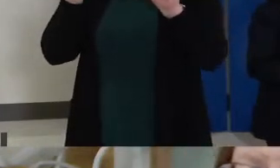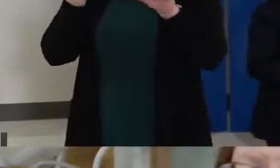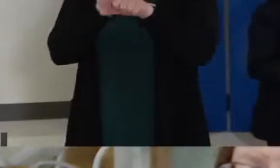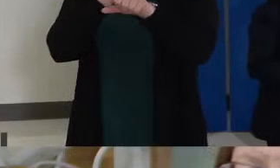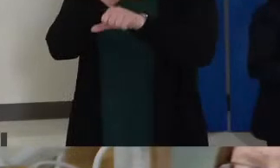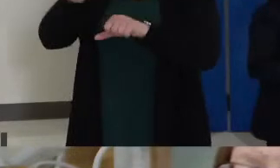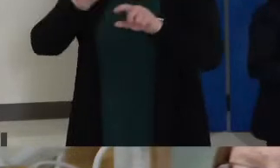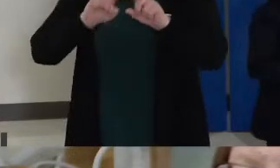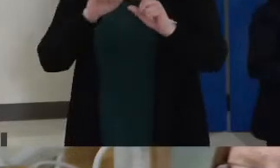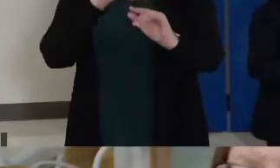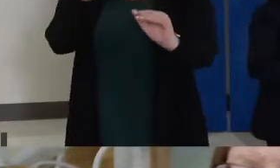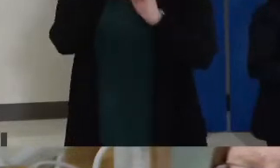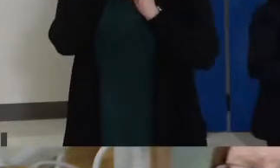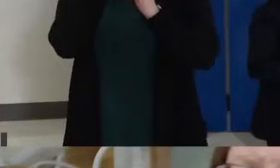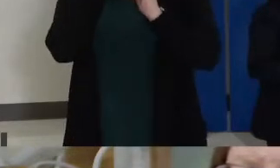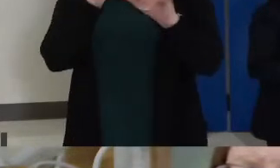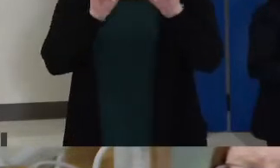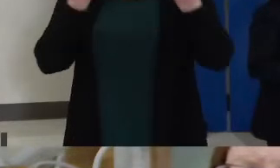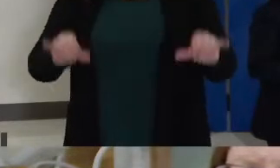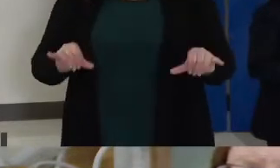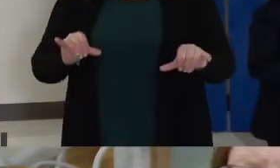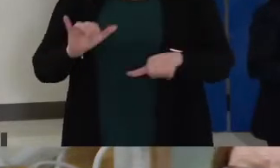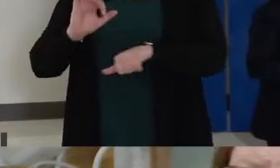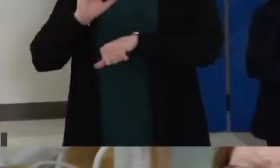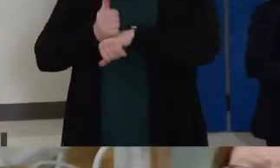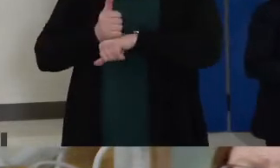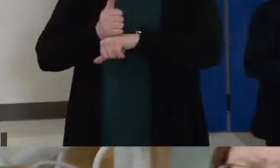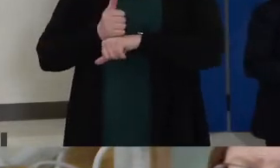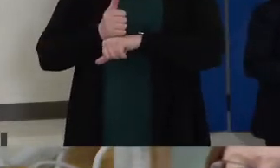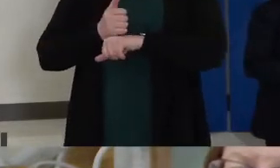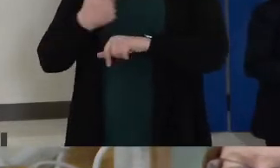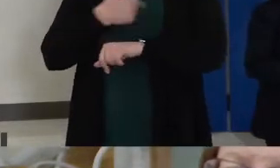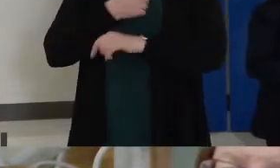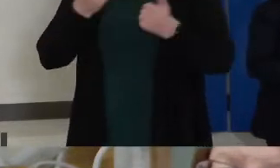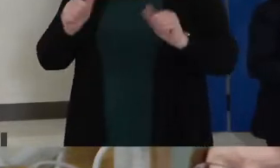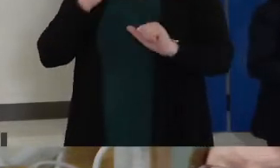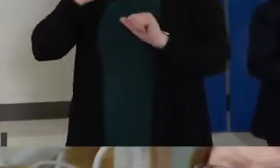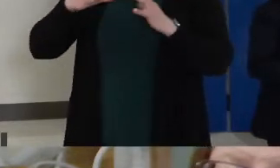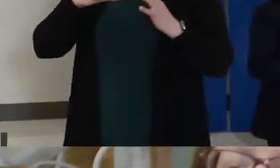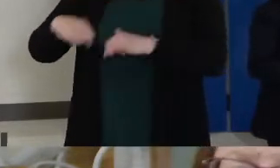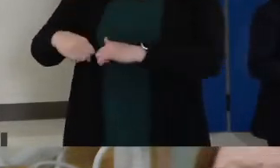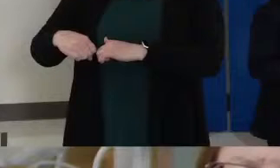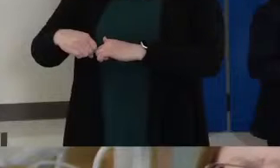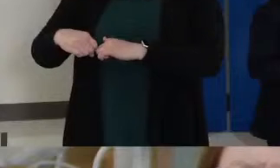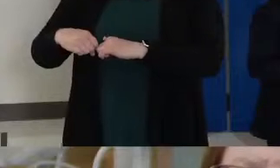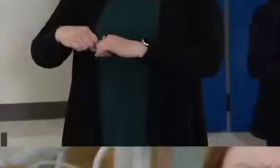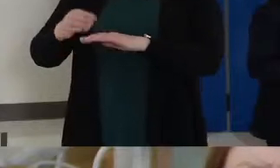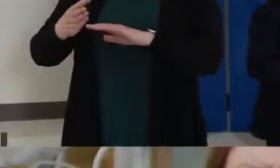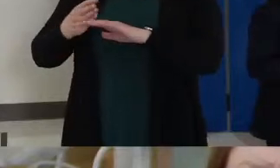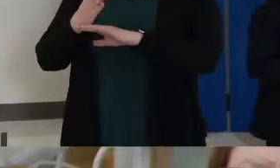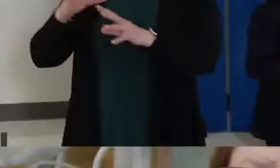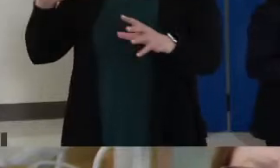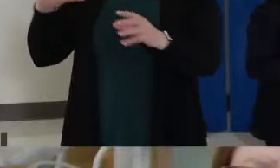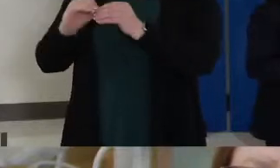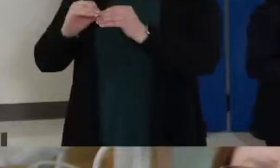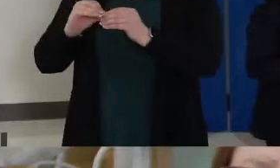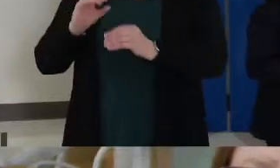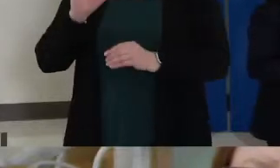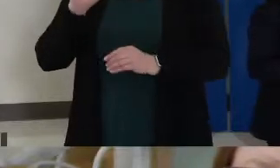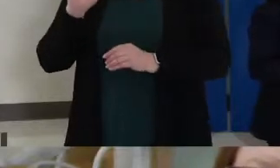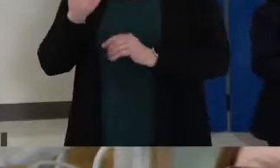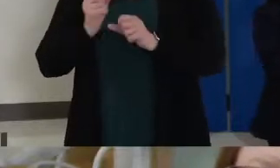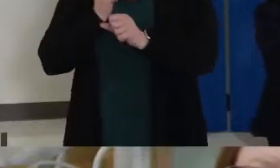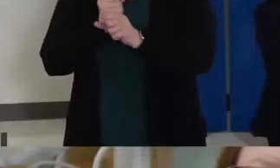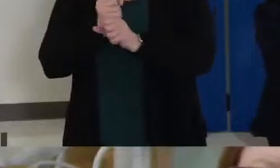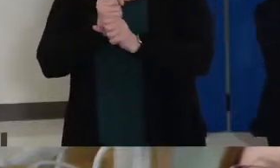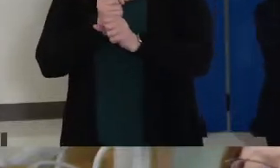a system that has been set up, a system that was dismantled, as was noted, over the course of the last half century or